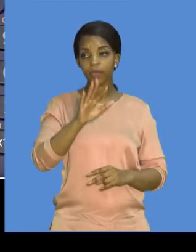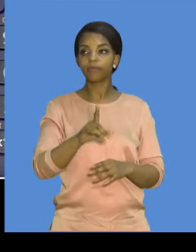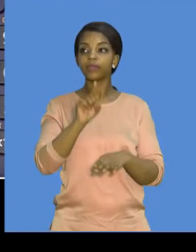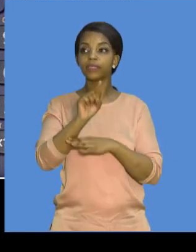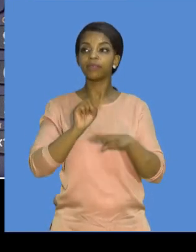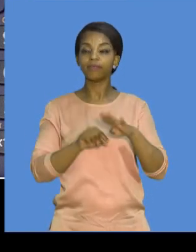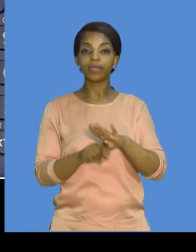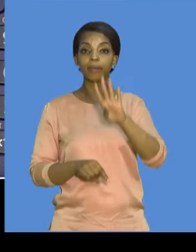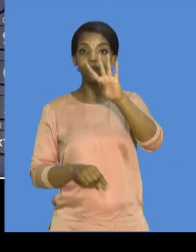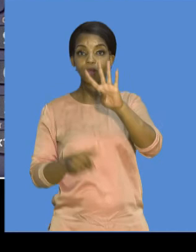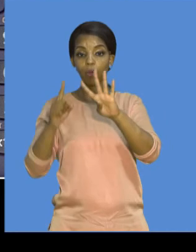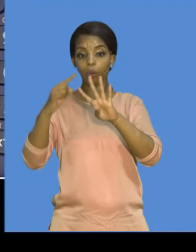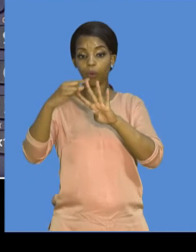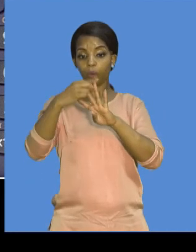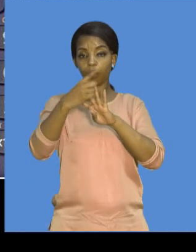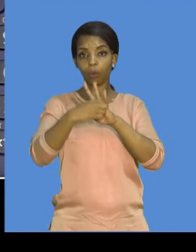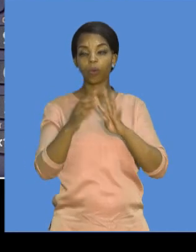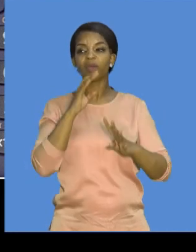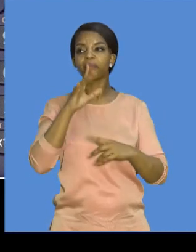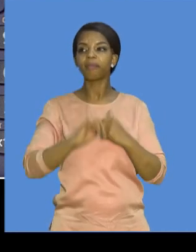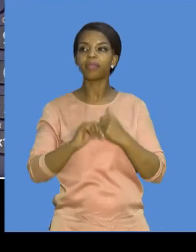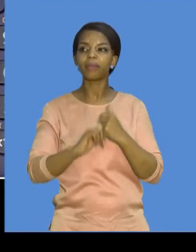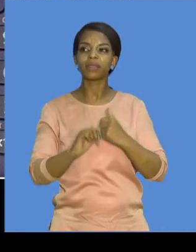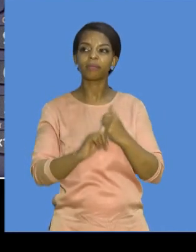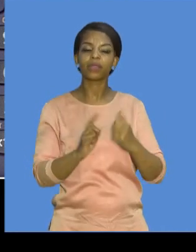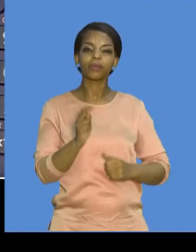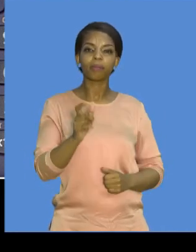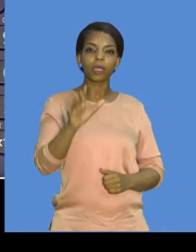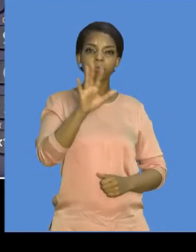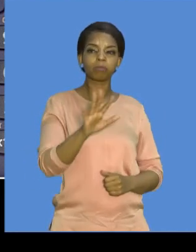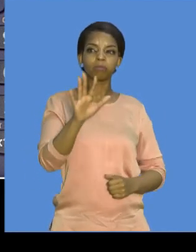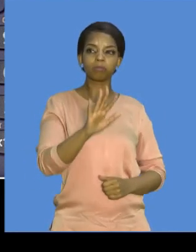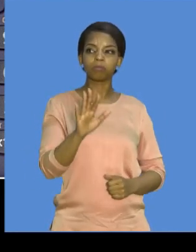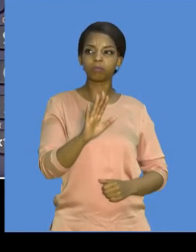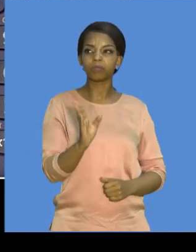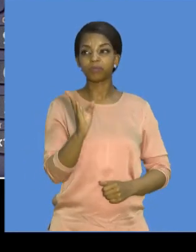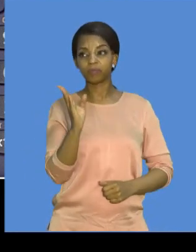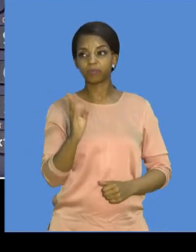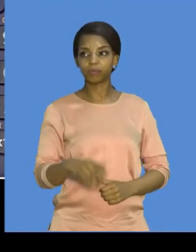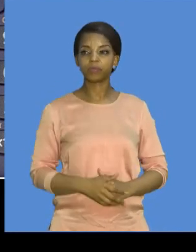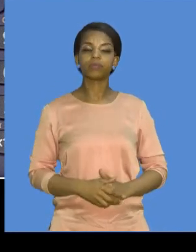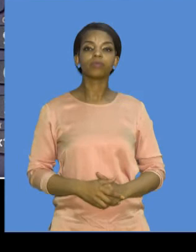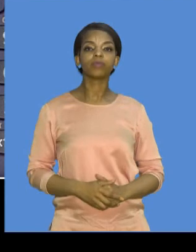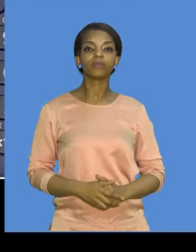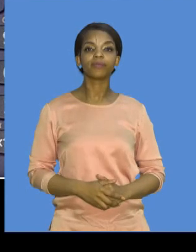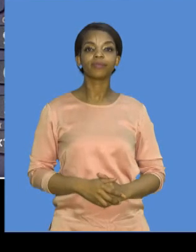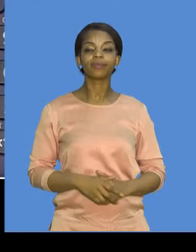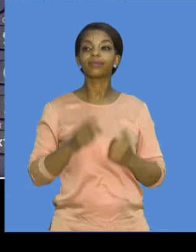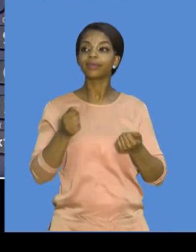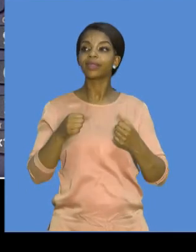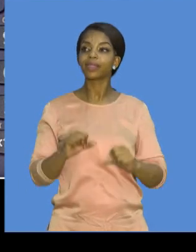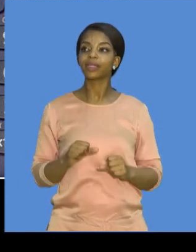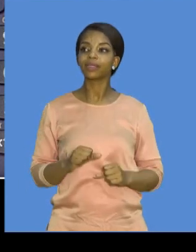this by 4, which will then give me roughly that amount that I have there, right? So,